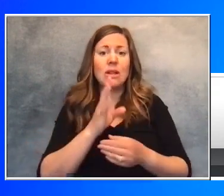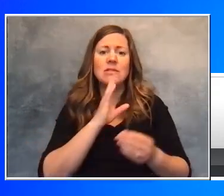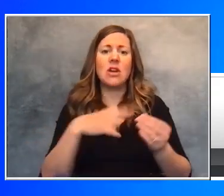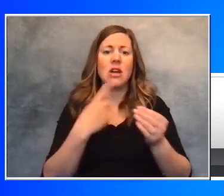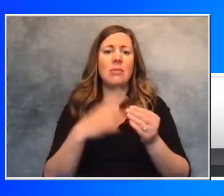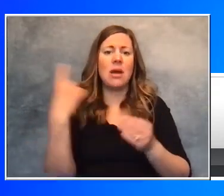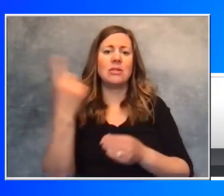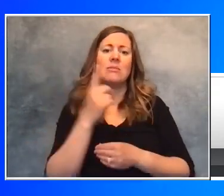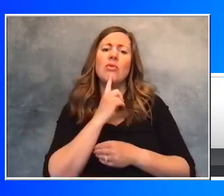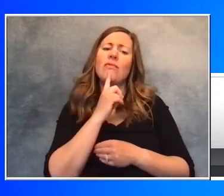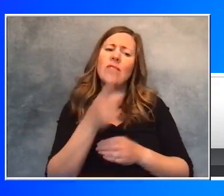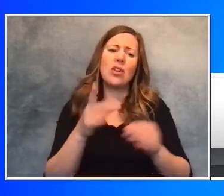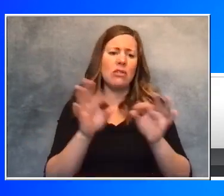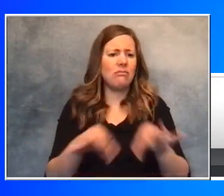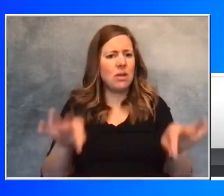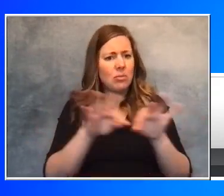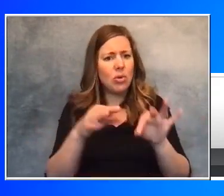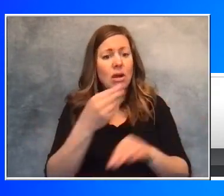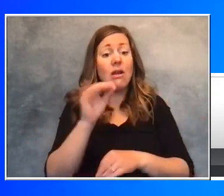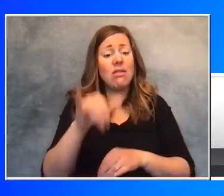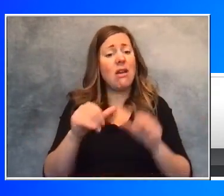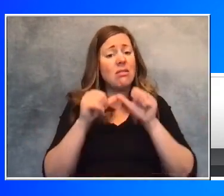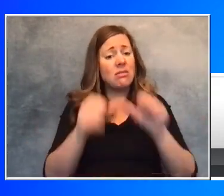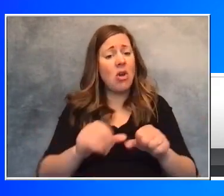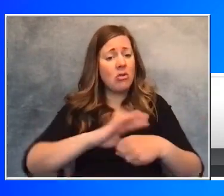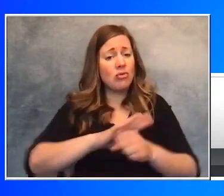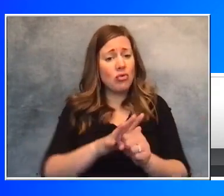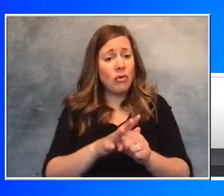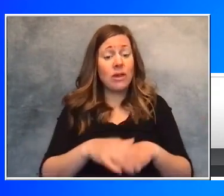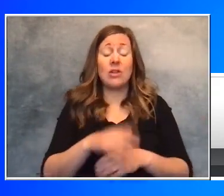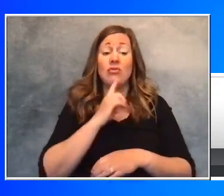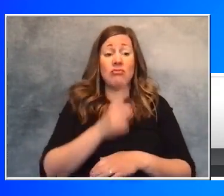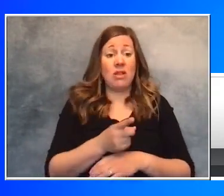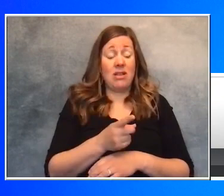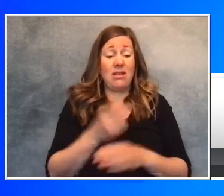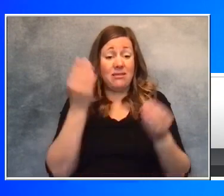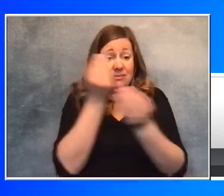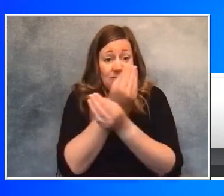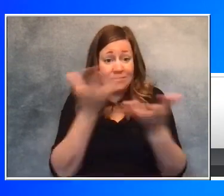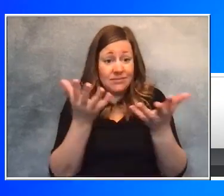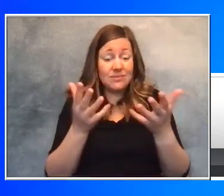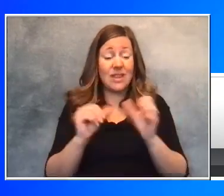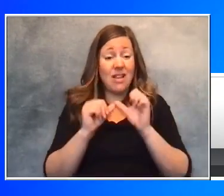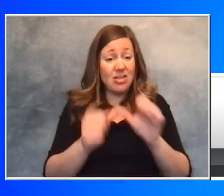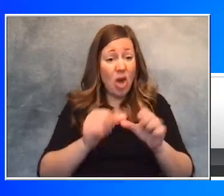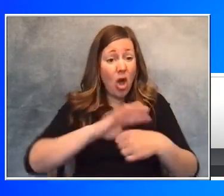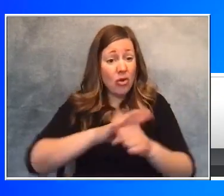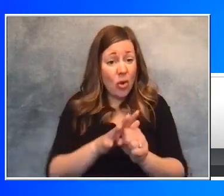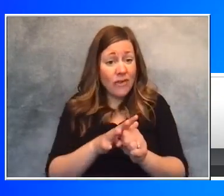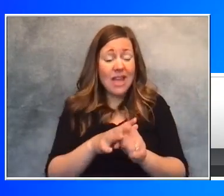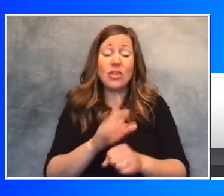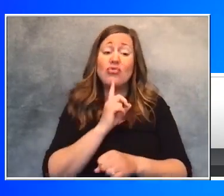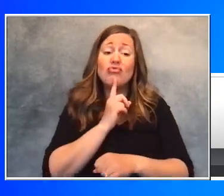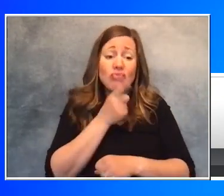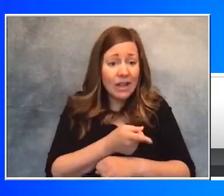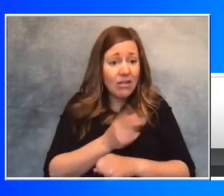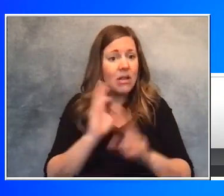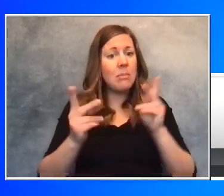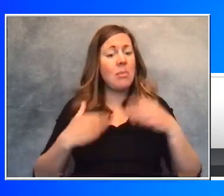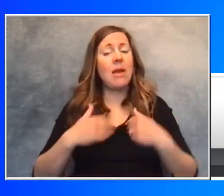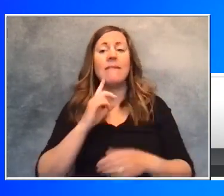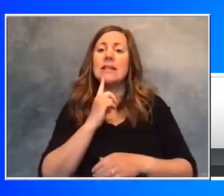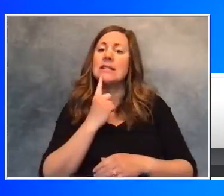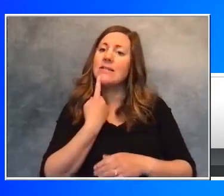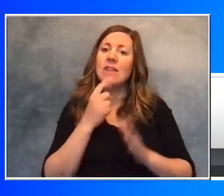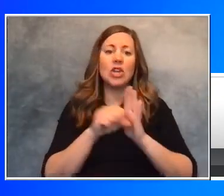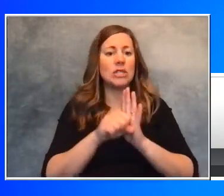very important, and that is long COVID. The take-home message is that long COVID is real. People are having very severe symptoms, and we